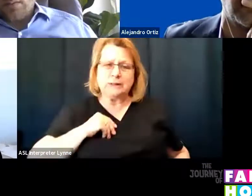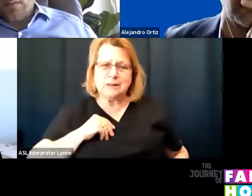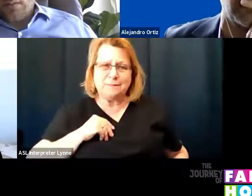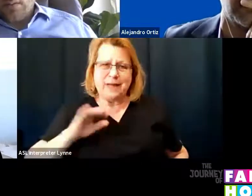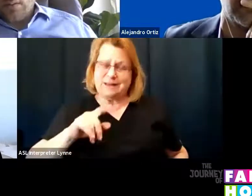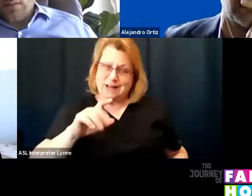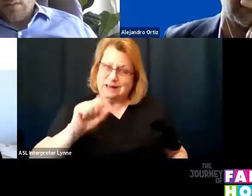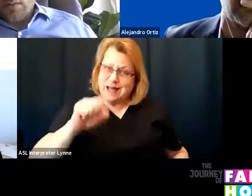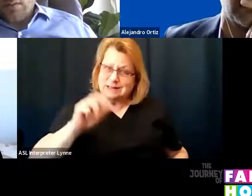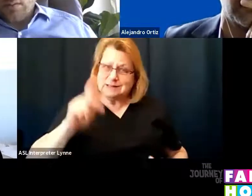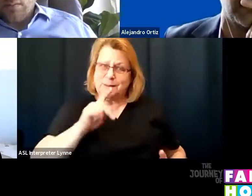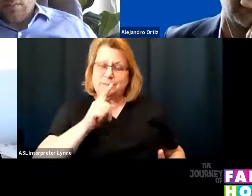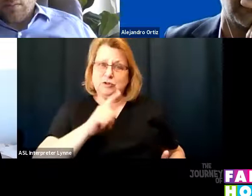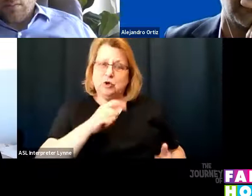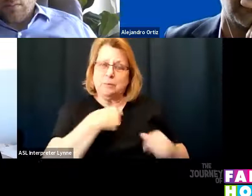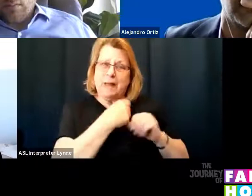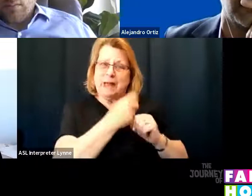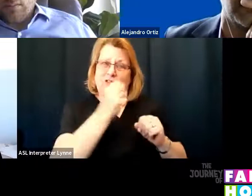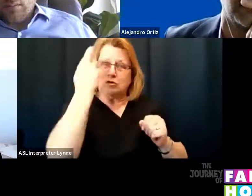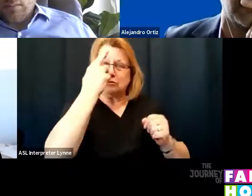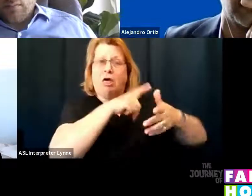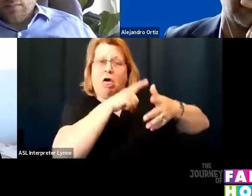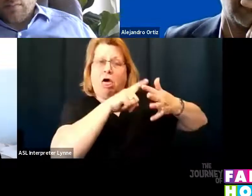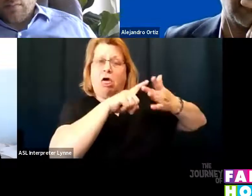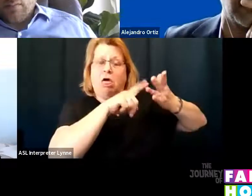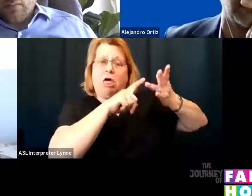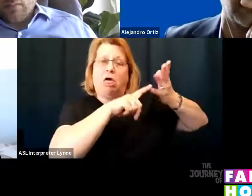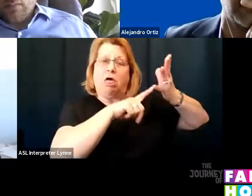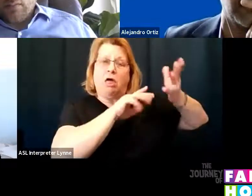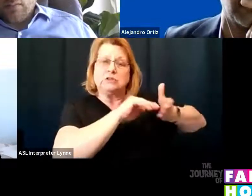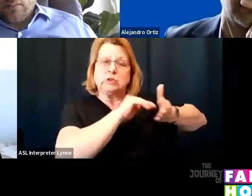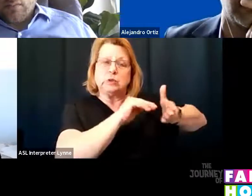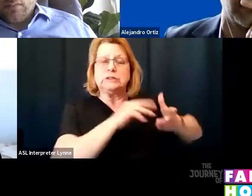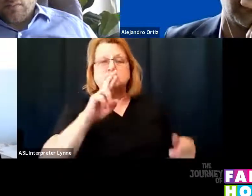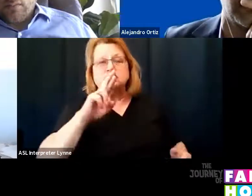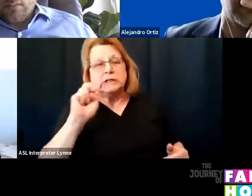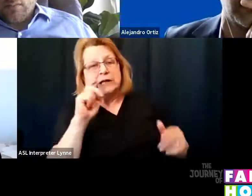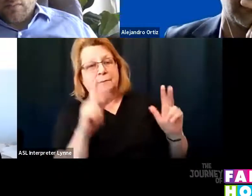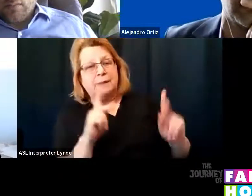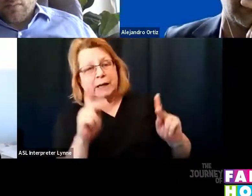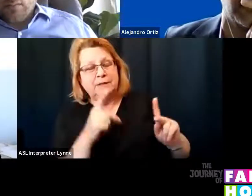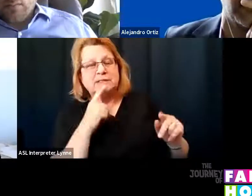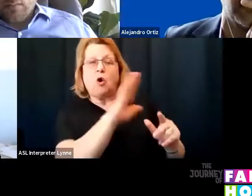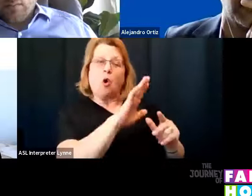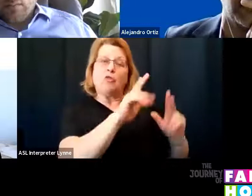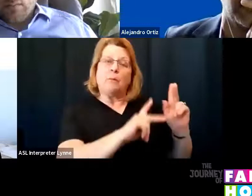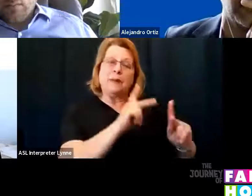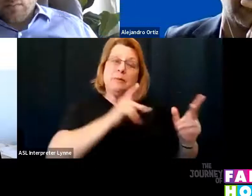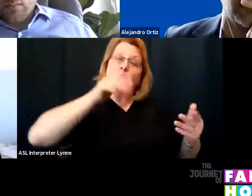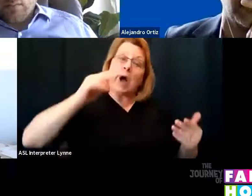they do make them. They make all kinds of claims. The realtors will say that the people who are hiring